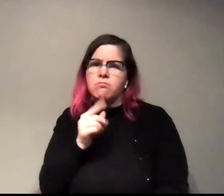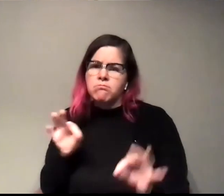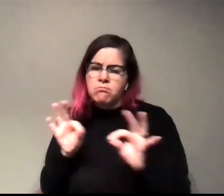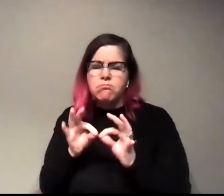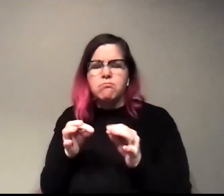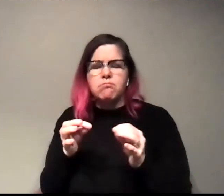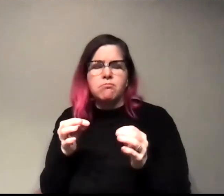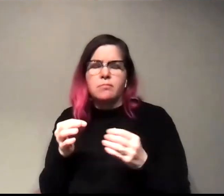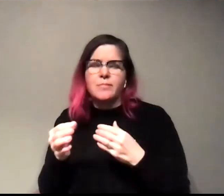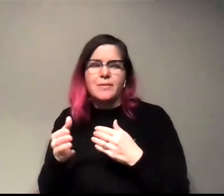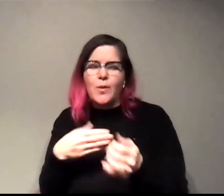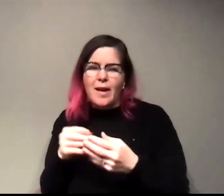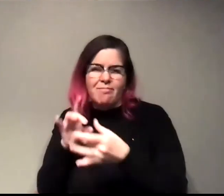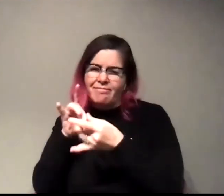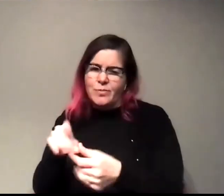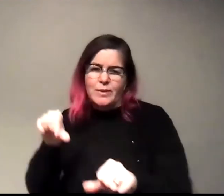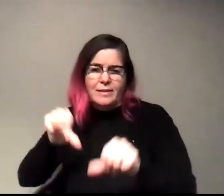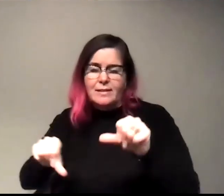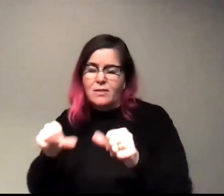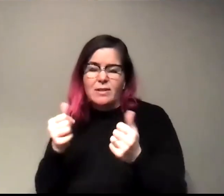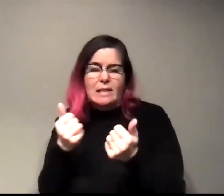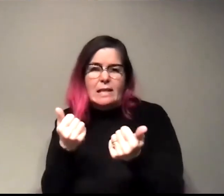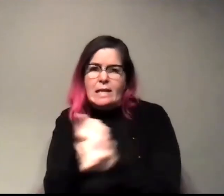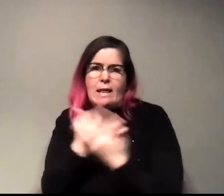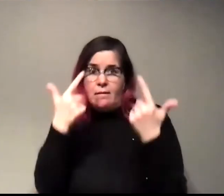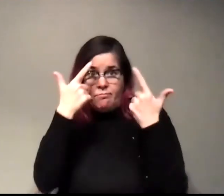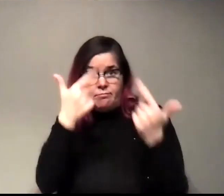like. It doesn't have to be about science. can be about anything. What do you tell them?